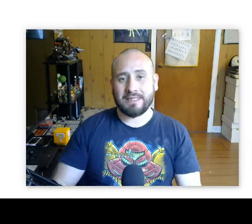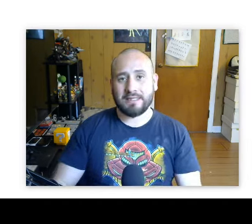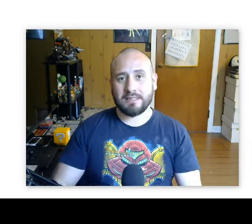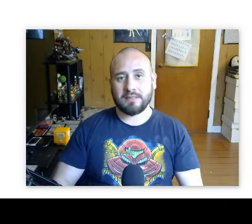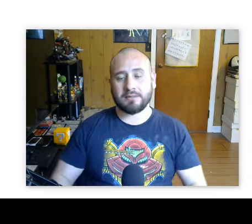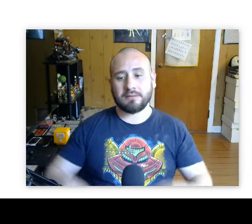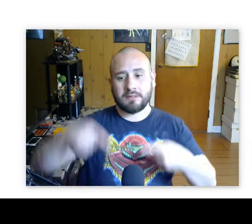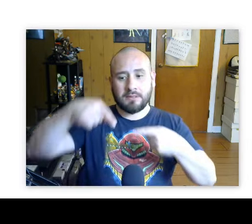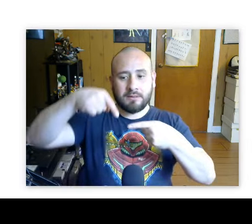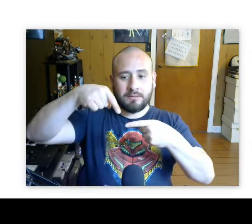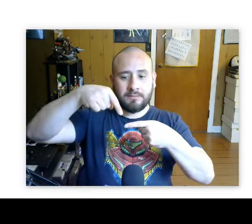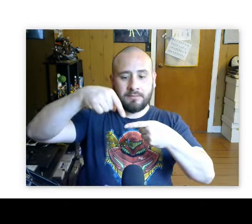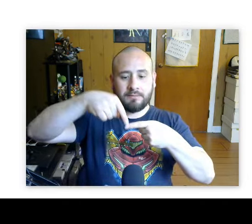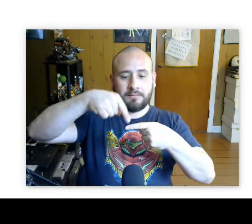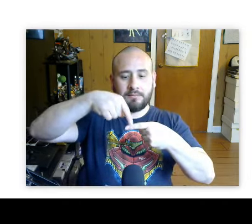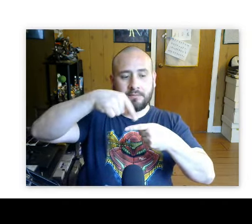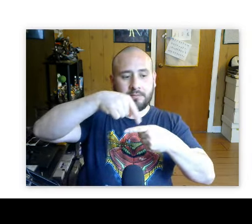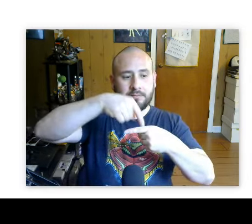Beans.